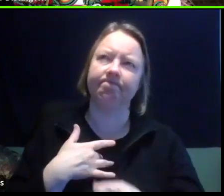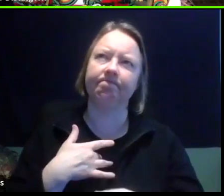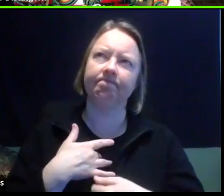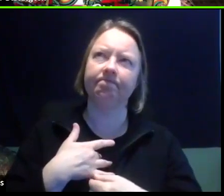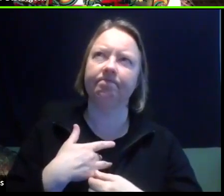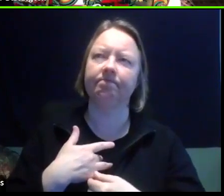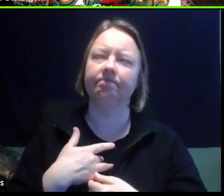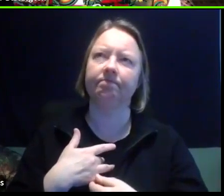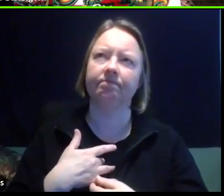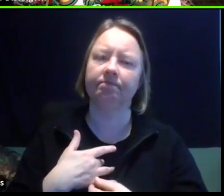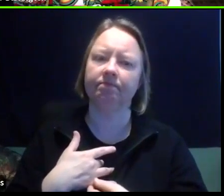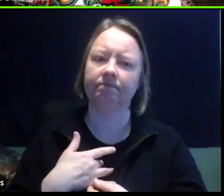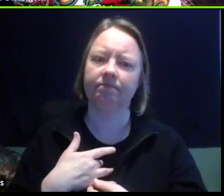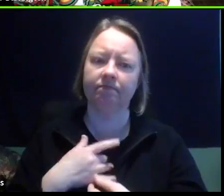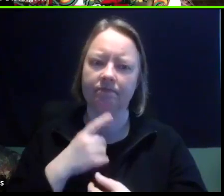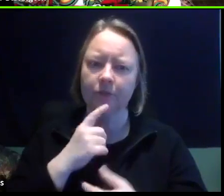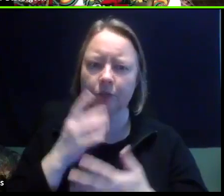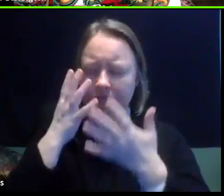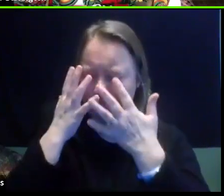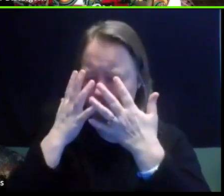in a very sober place,